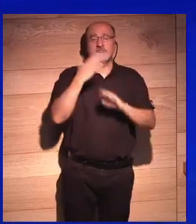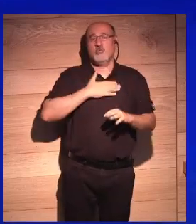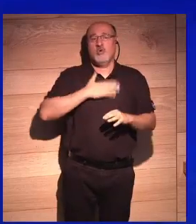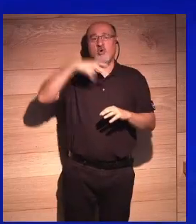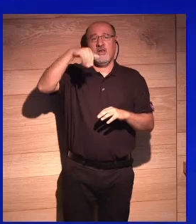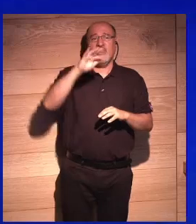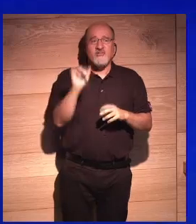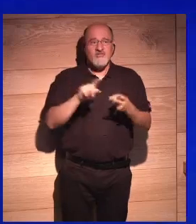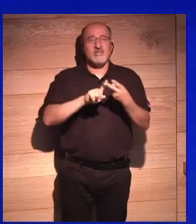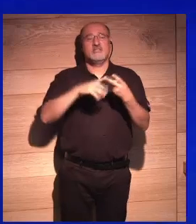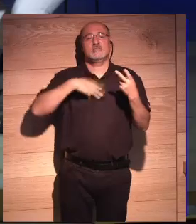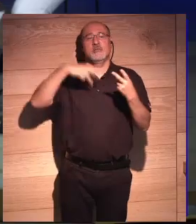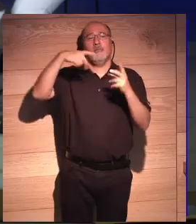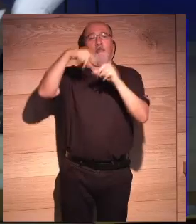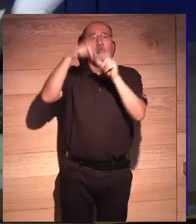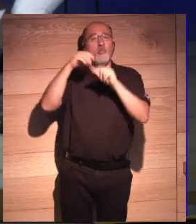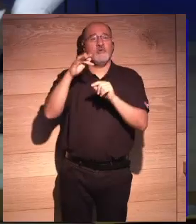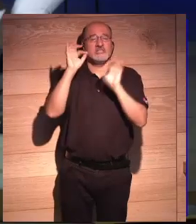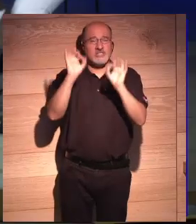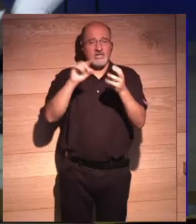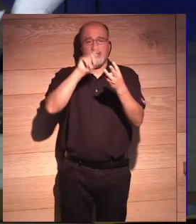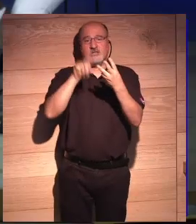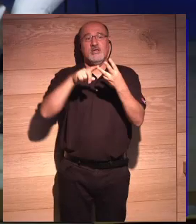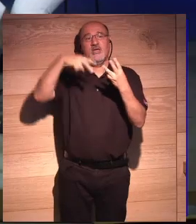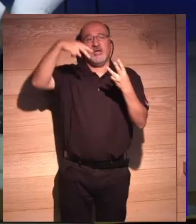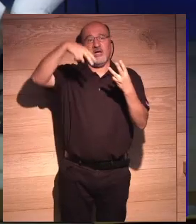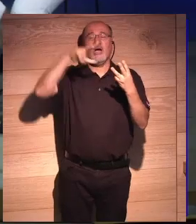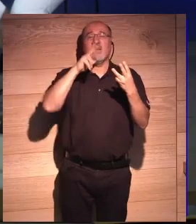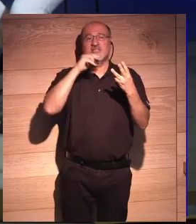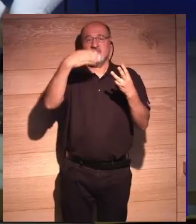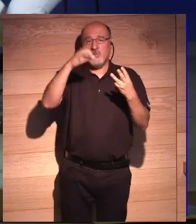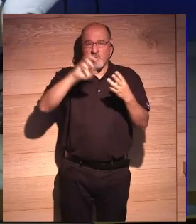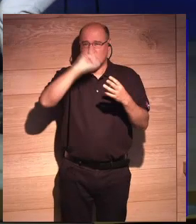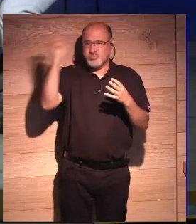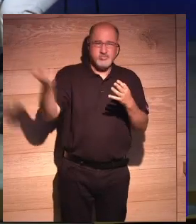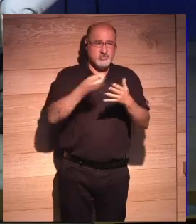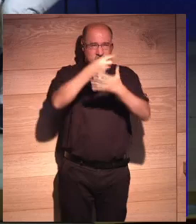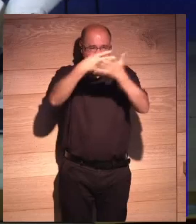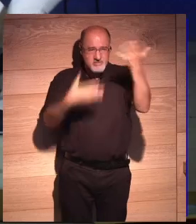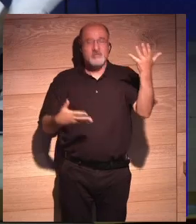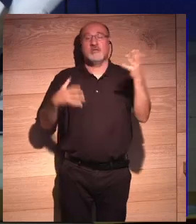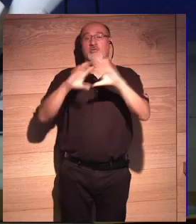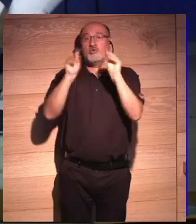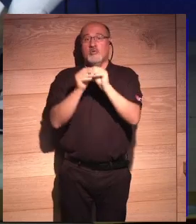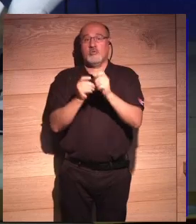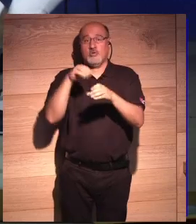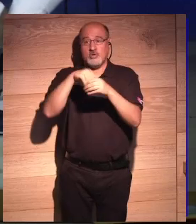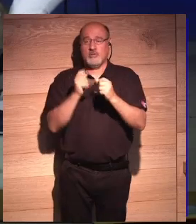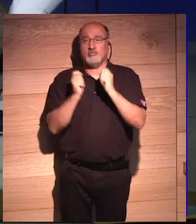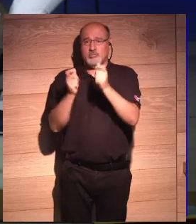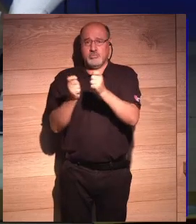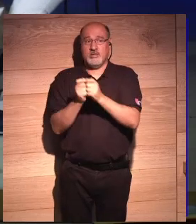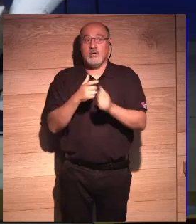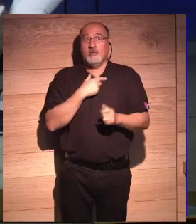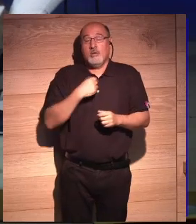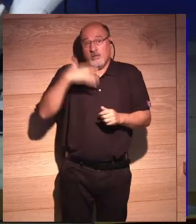different platforms, Amazon Prime, Movistar, Netflix, HBO, and everything. And what we would like to achieve